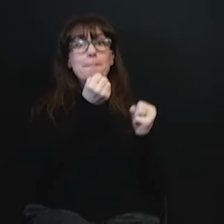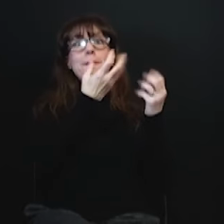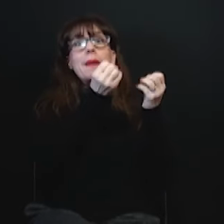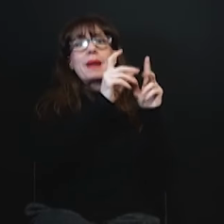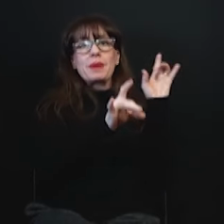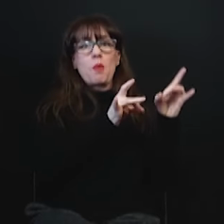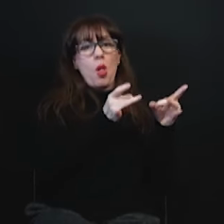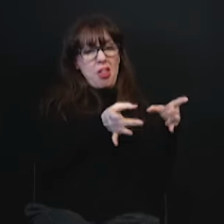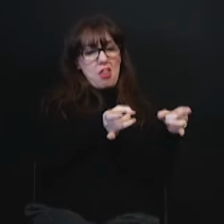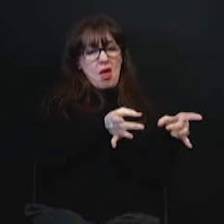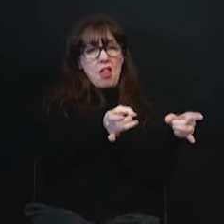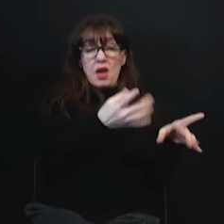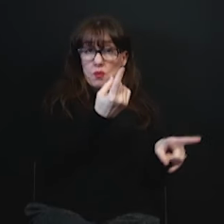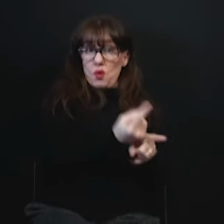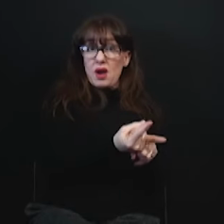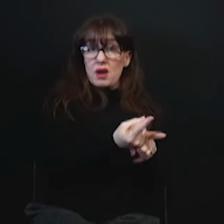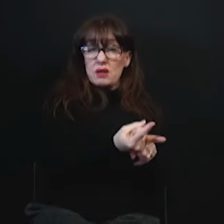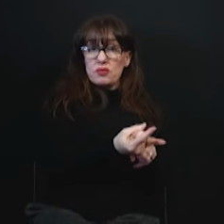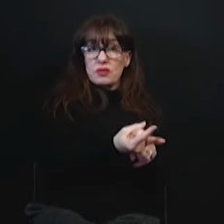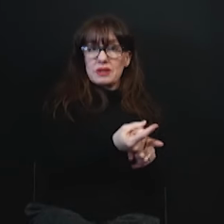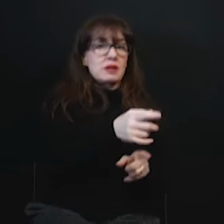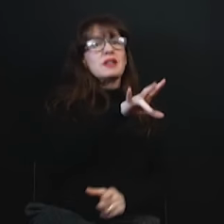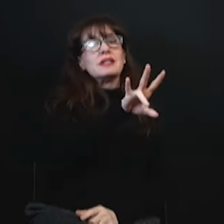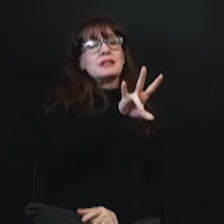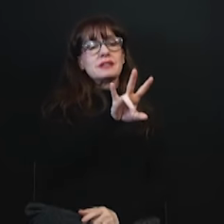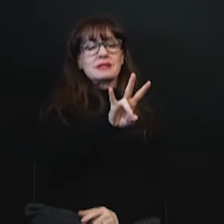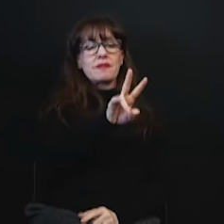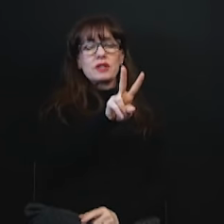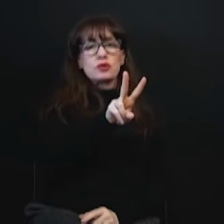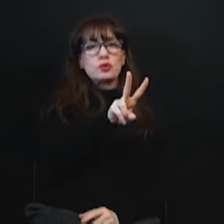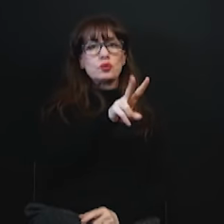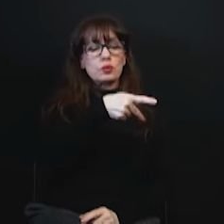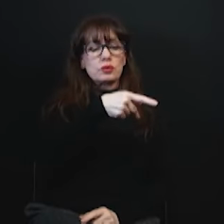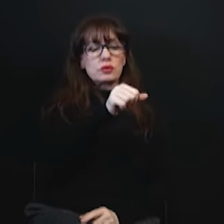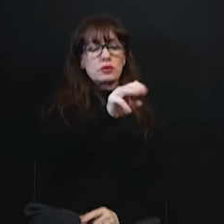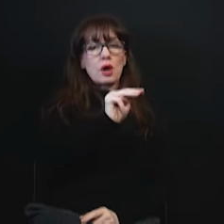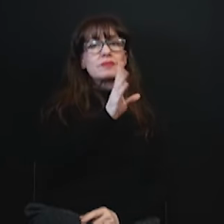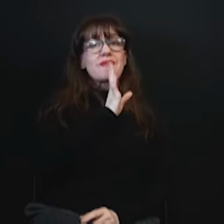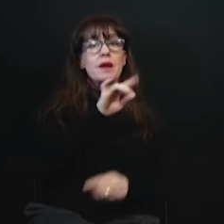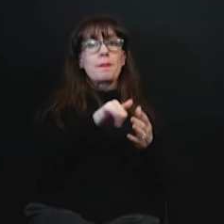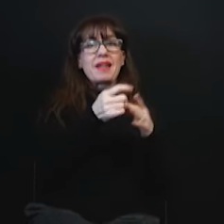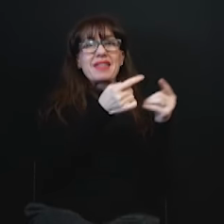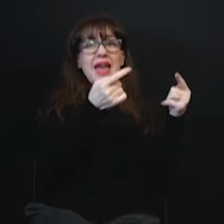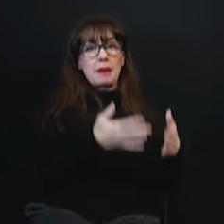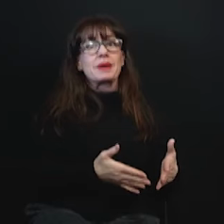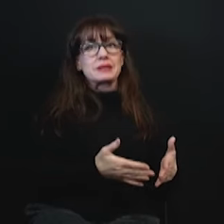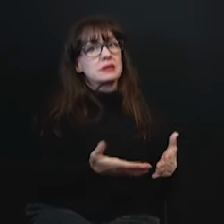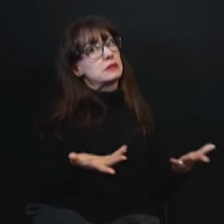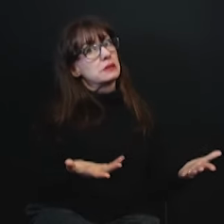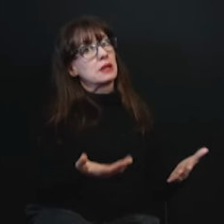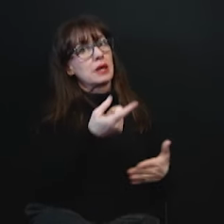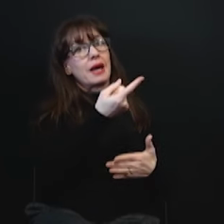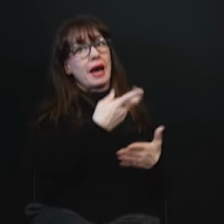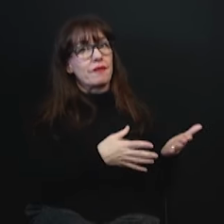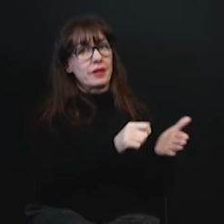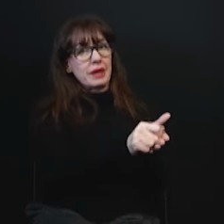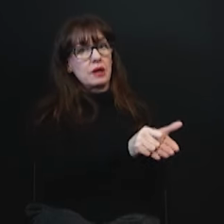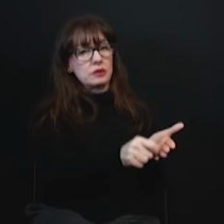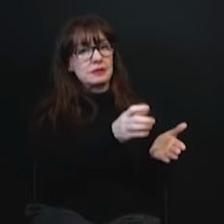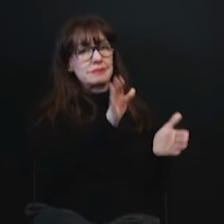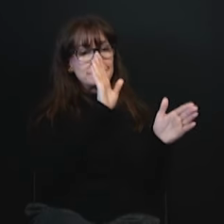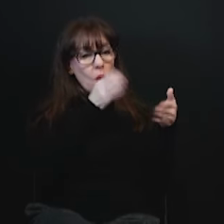Just a few. 72 of the Psalms talk about enemies. Did you know that? Almost half of them talk about